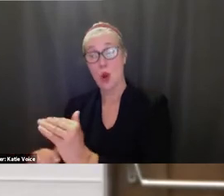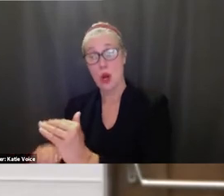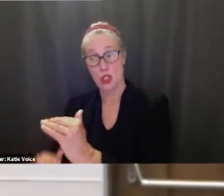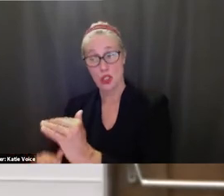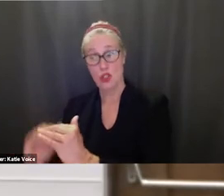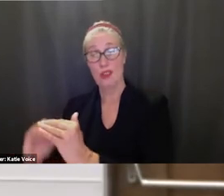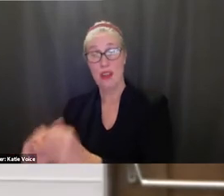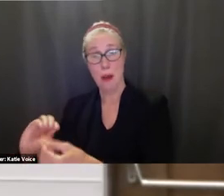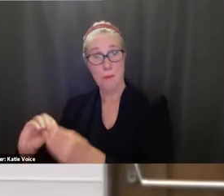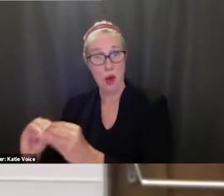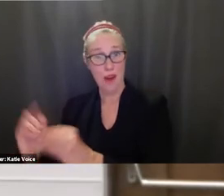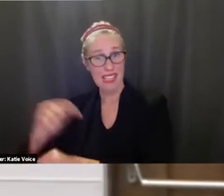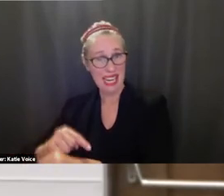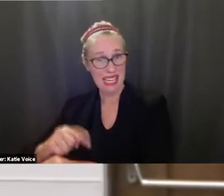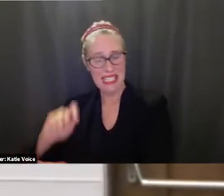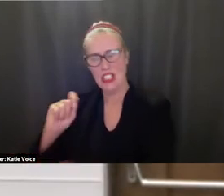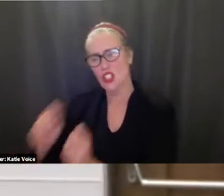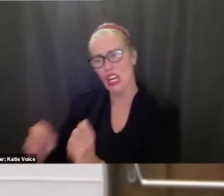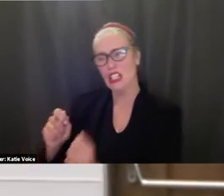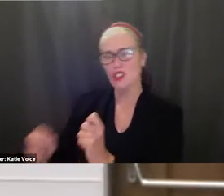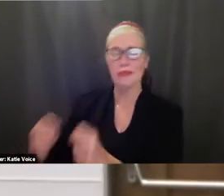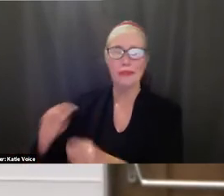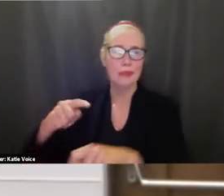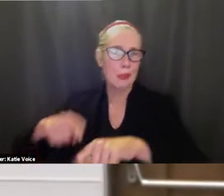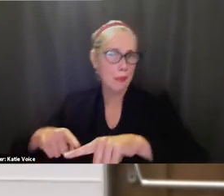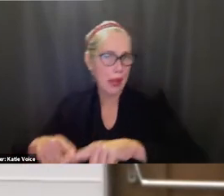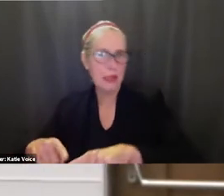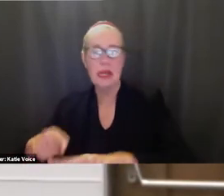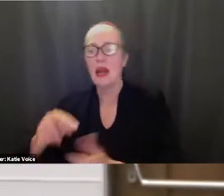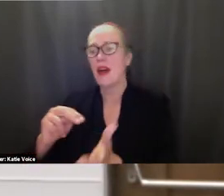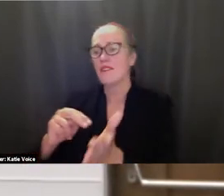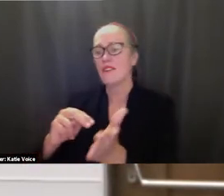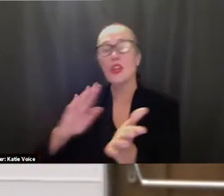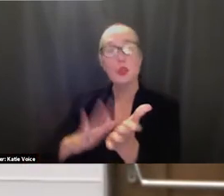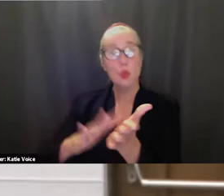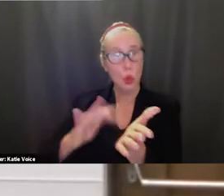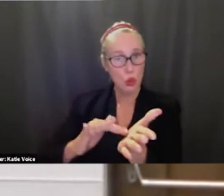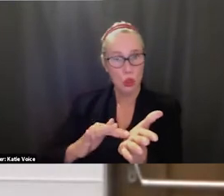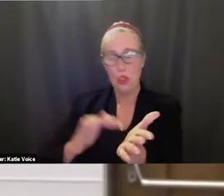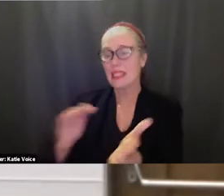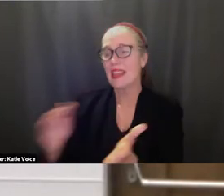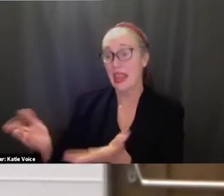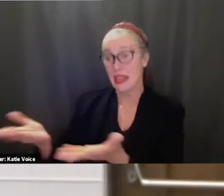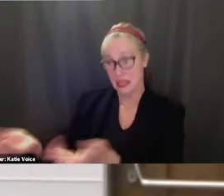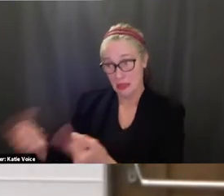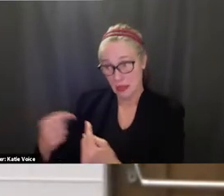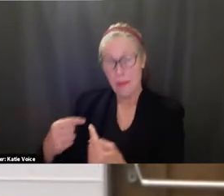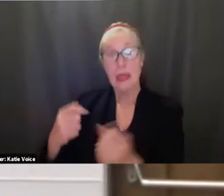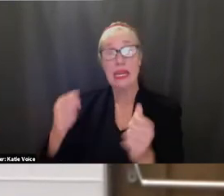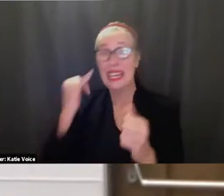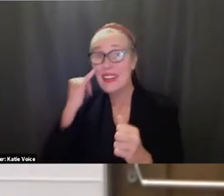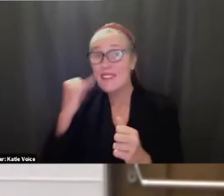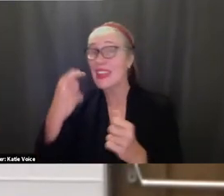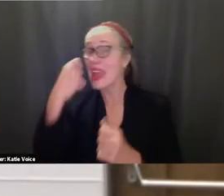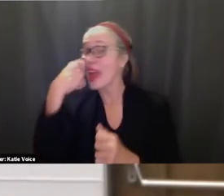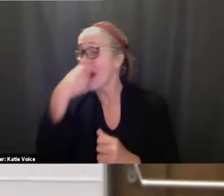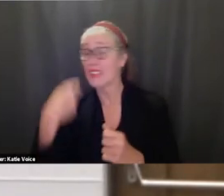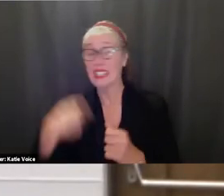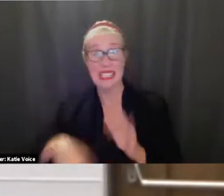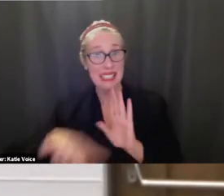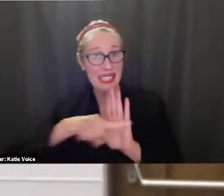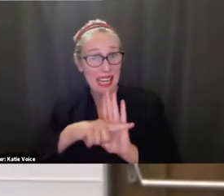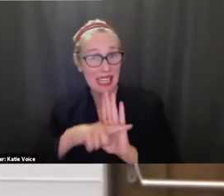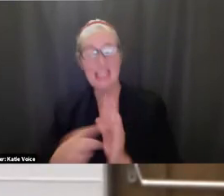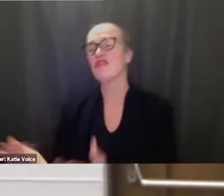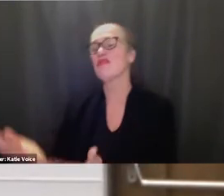to time but the school nurse can give them that number of days then if they have a negative test they can return to school so if one of